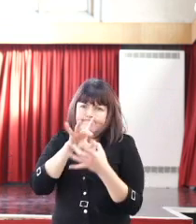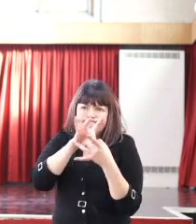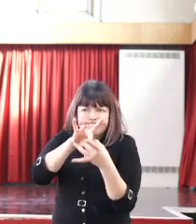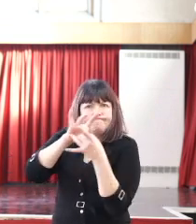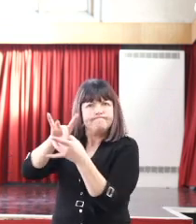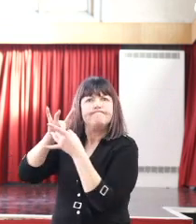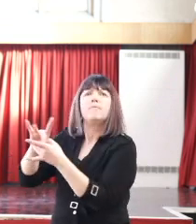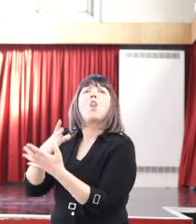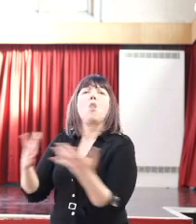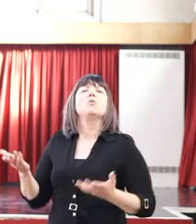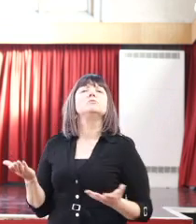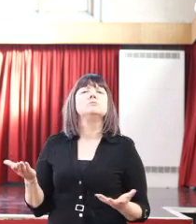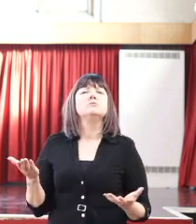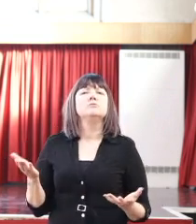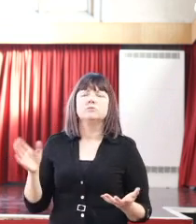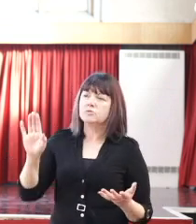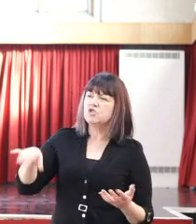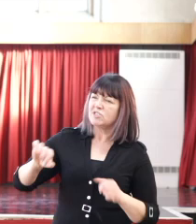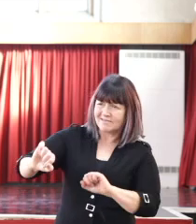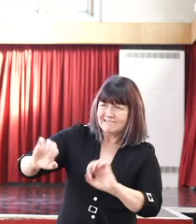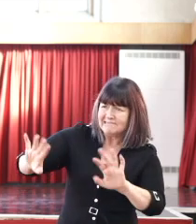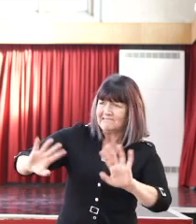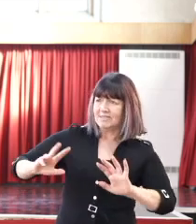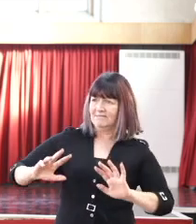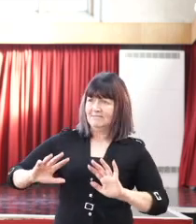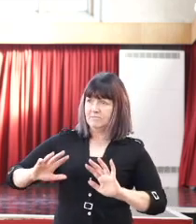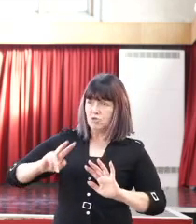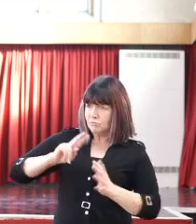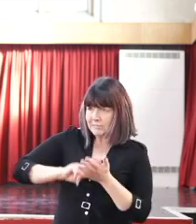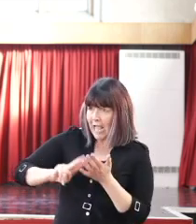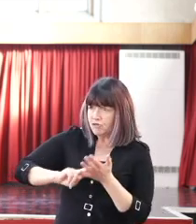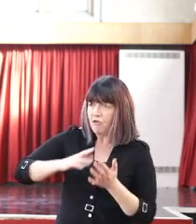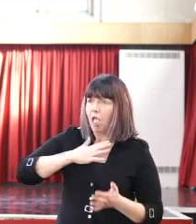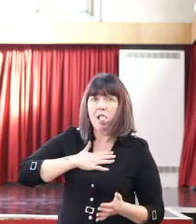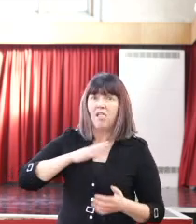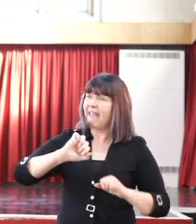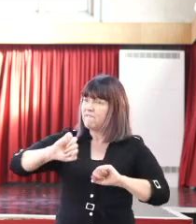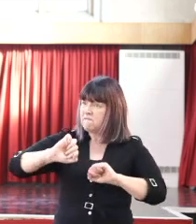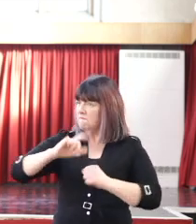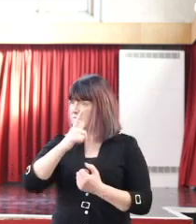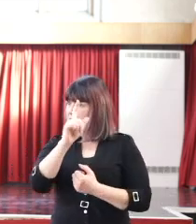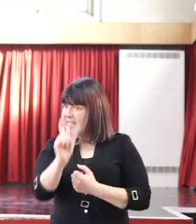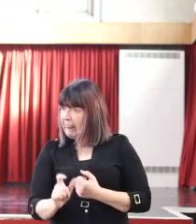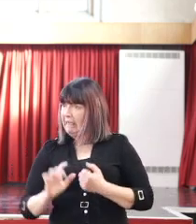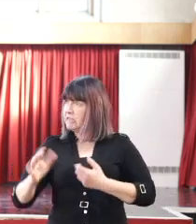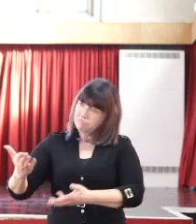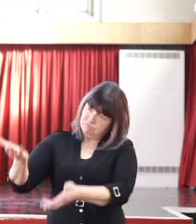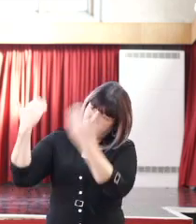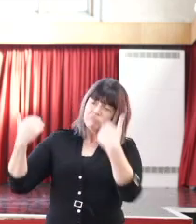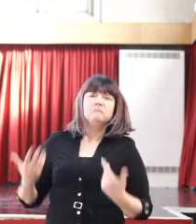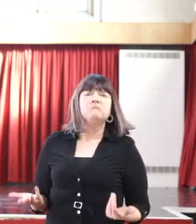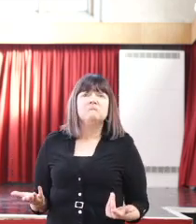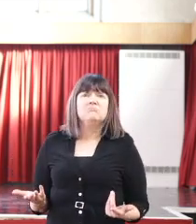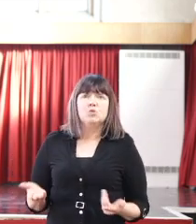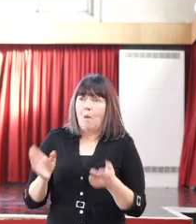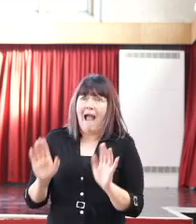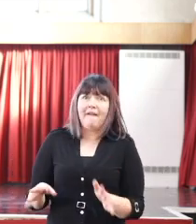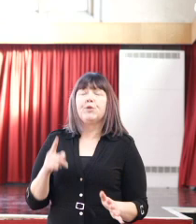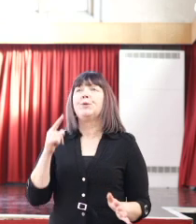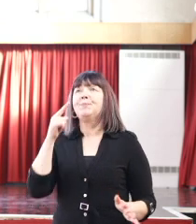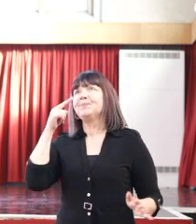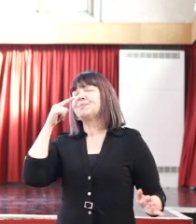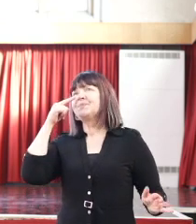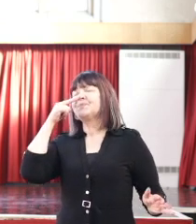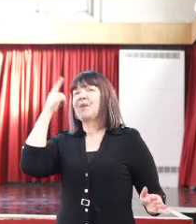was encouraging them to speak naturally, speak normally, speak in their native language. Don't necessarily do the Queen's